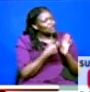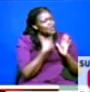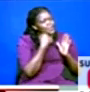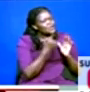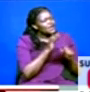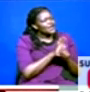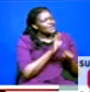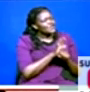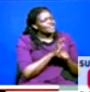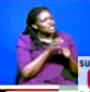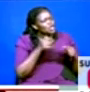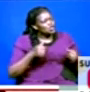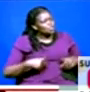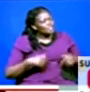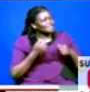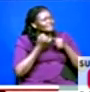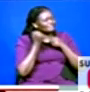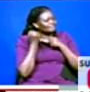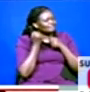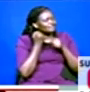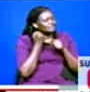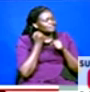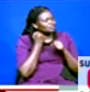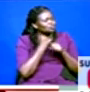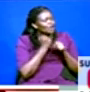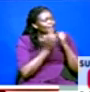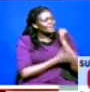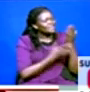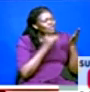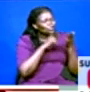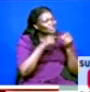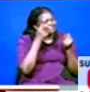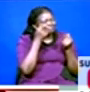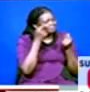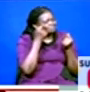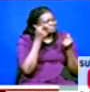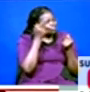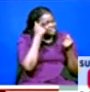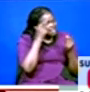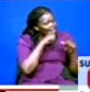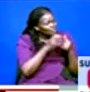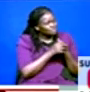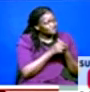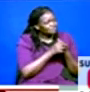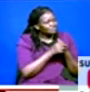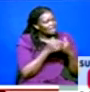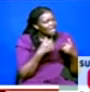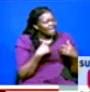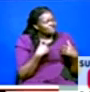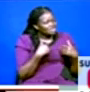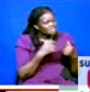know, young people committing heinous acts and so on and so forth. I don't know what your thoughts are on having